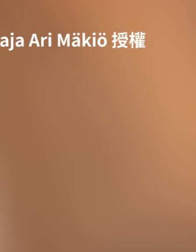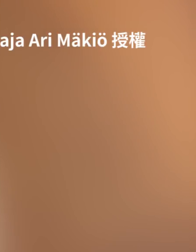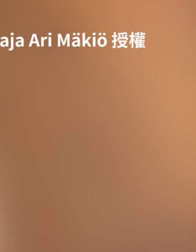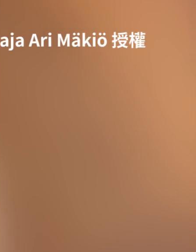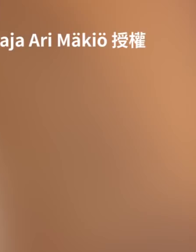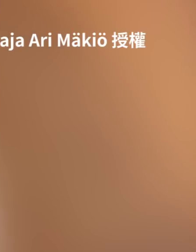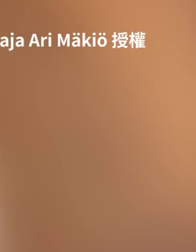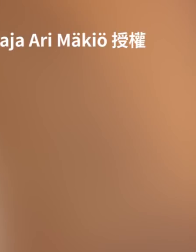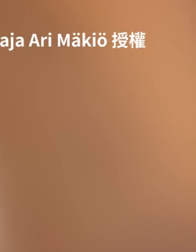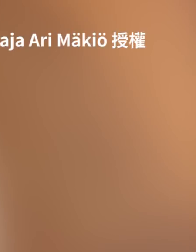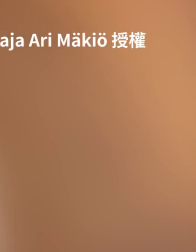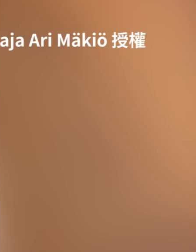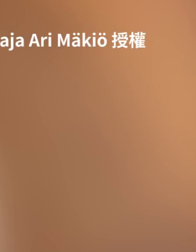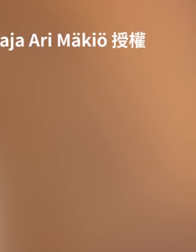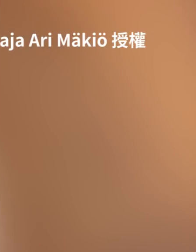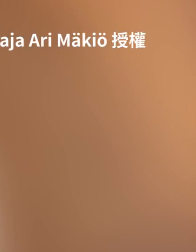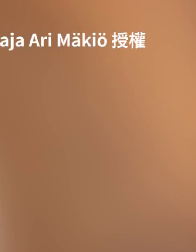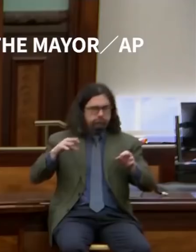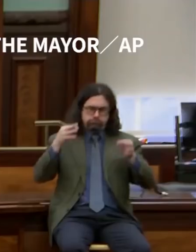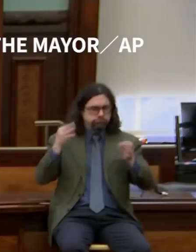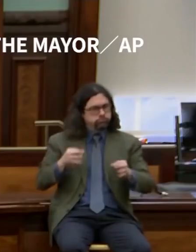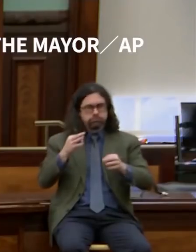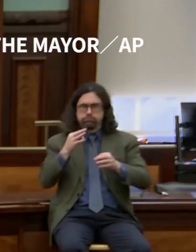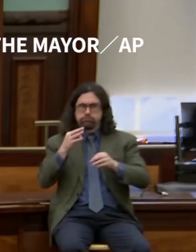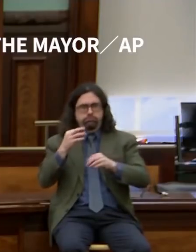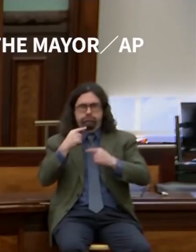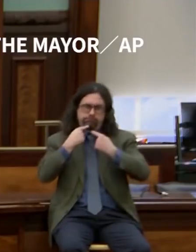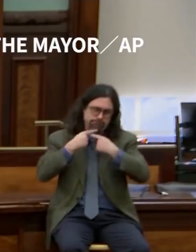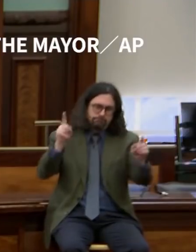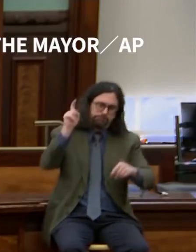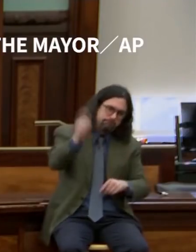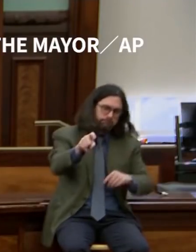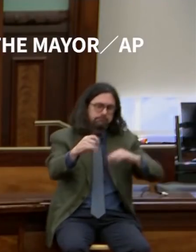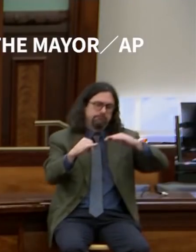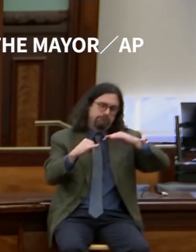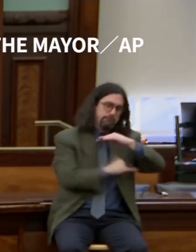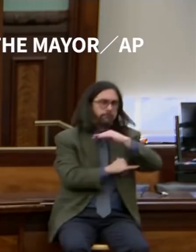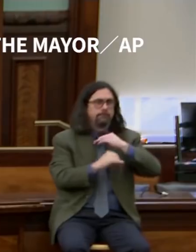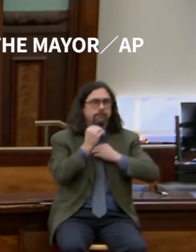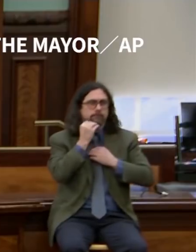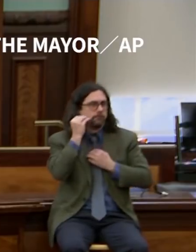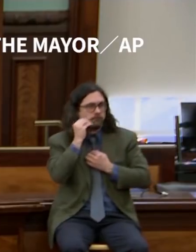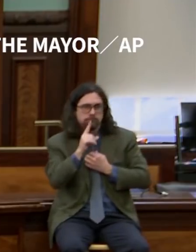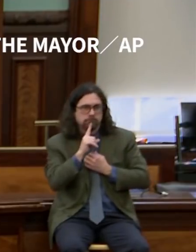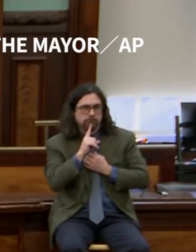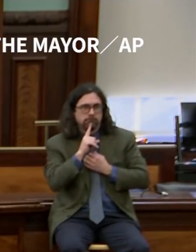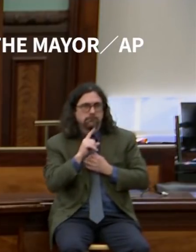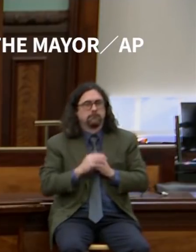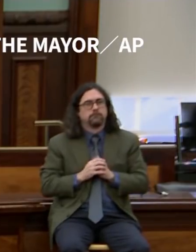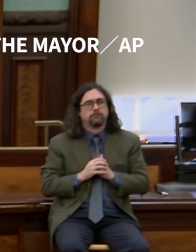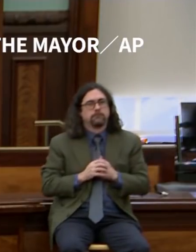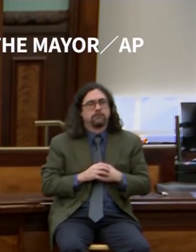Mitä tapahtui? Virus lähti karkuun. I think New Yorkers should be prepared right now for the